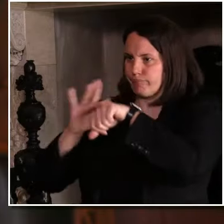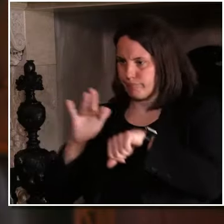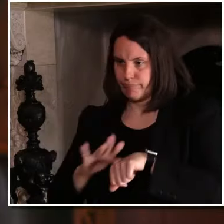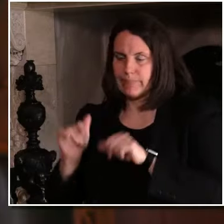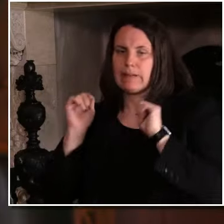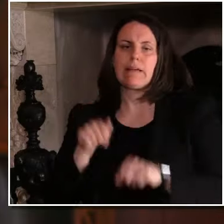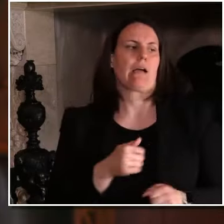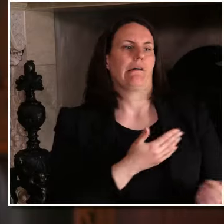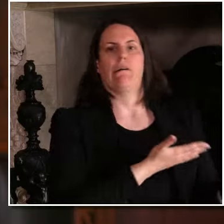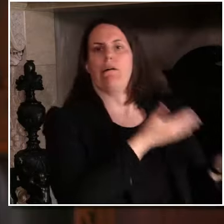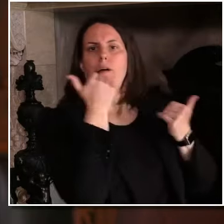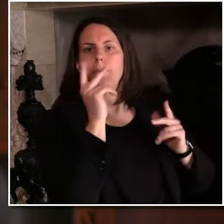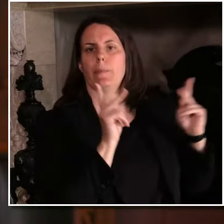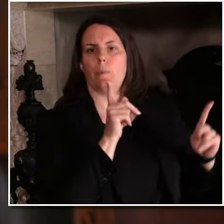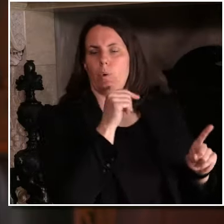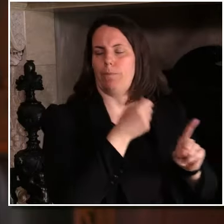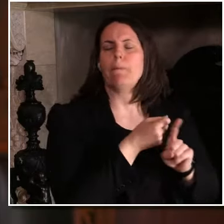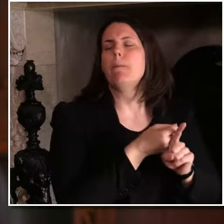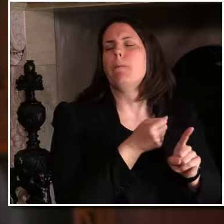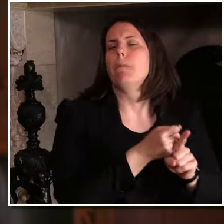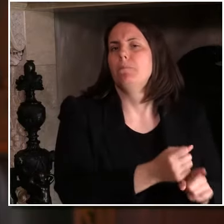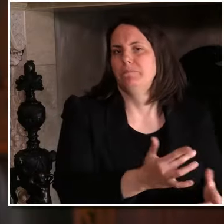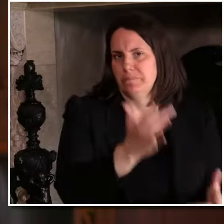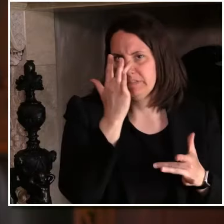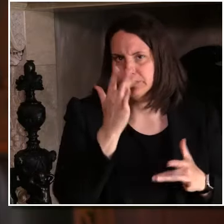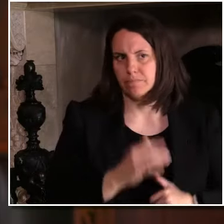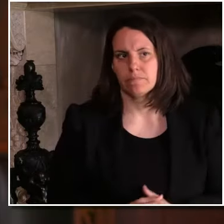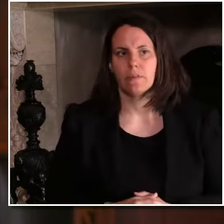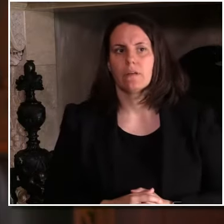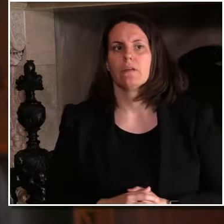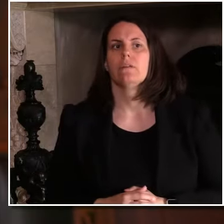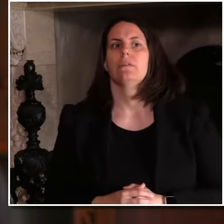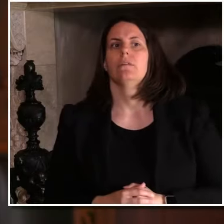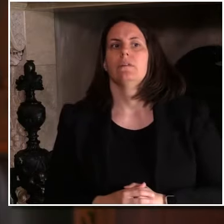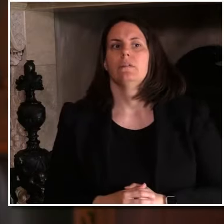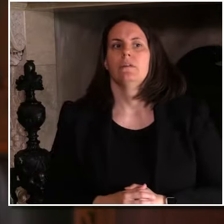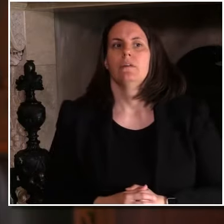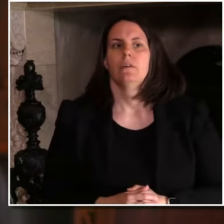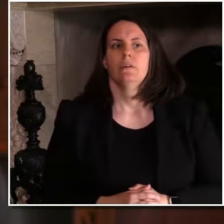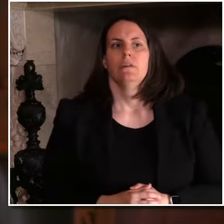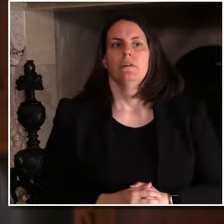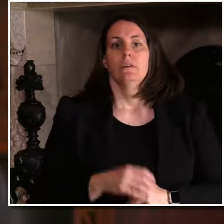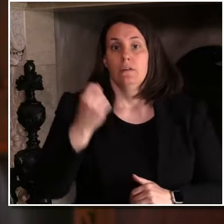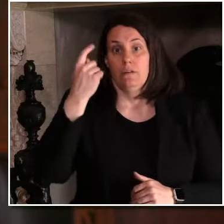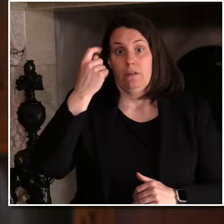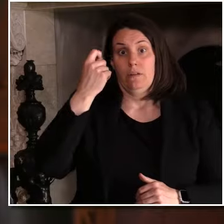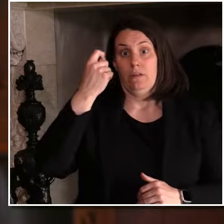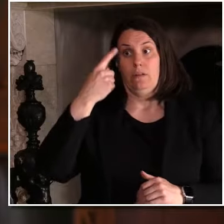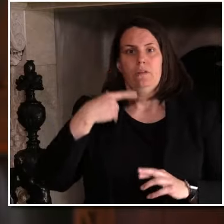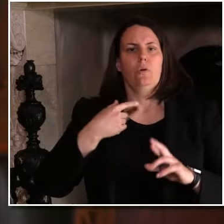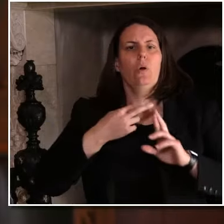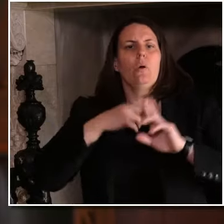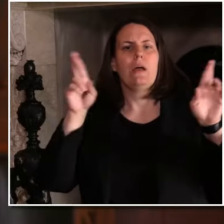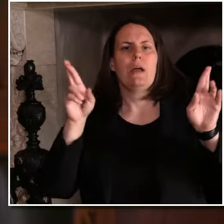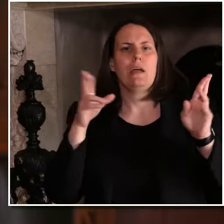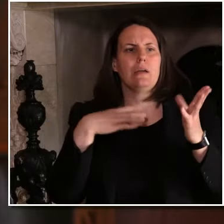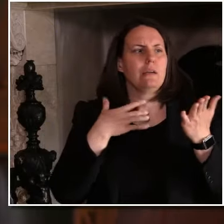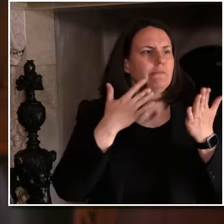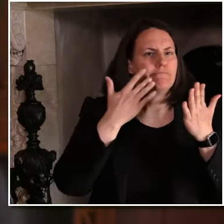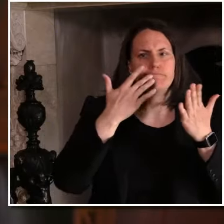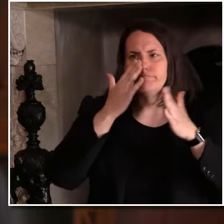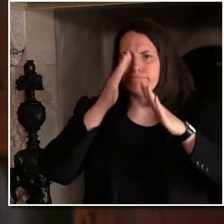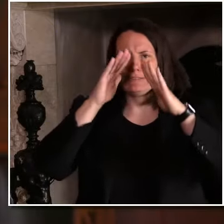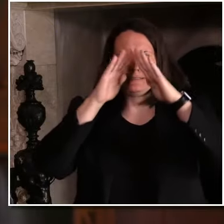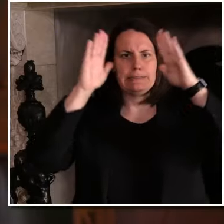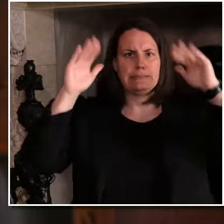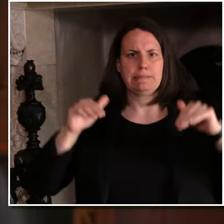these other capabilities, this infrastructure that we're building, that we want to make significant progress towards those goals, but that